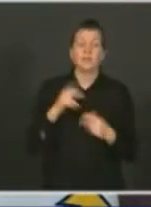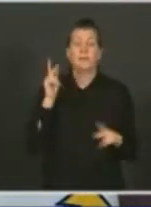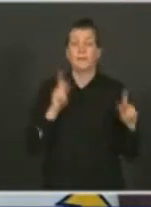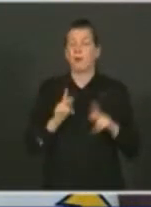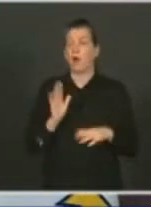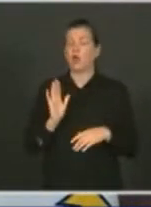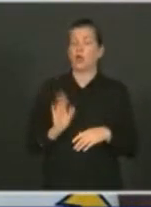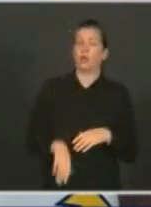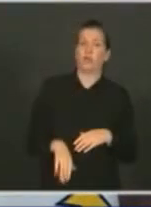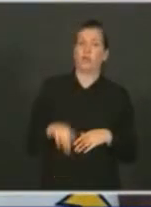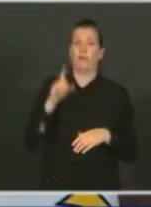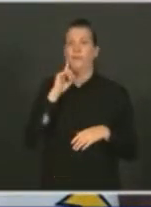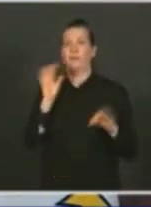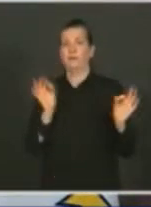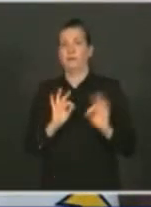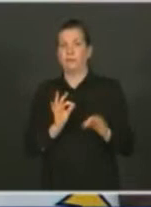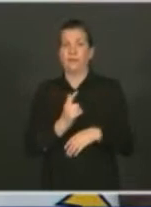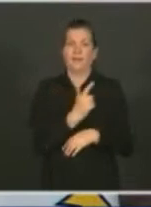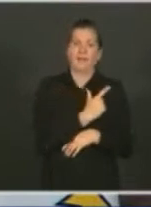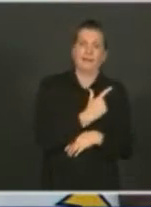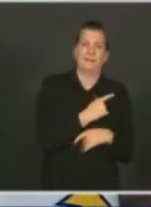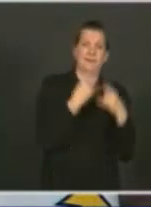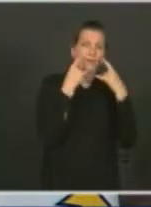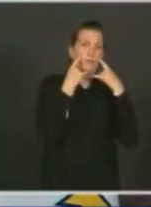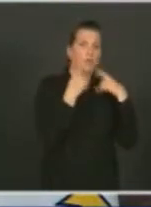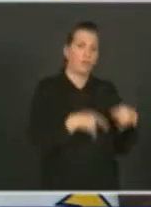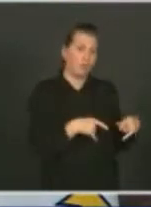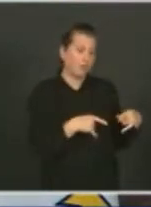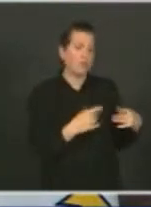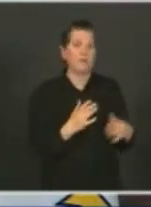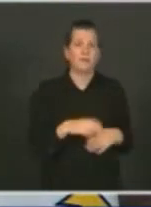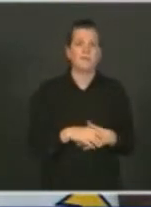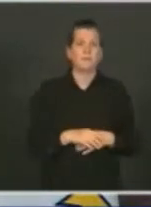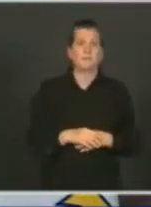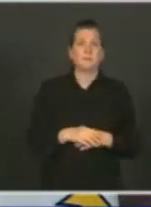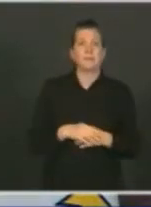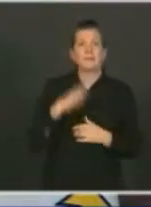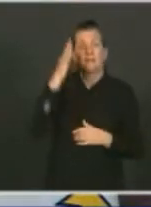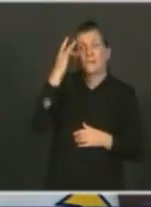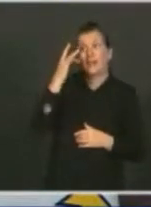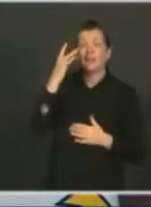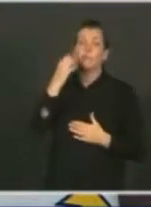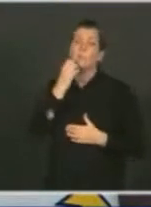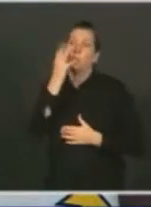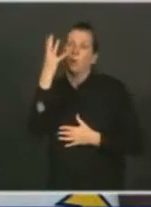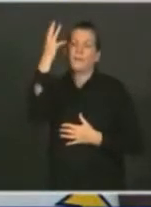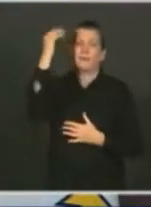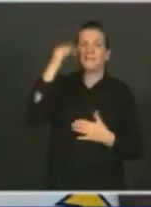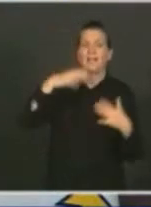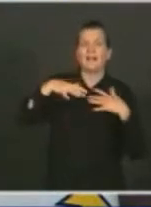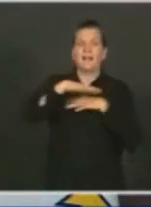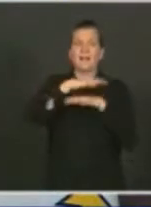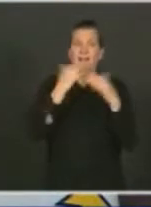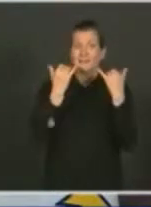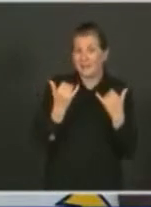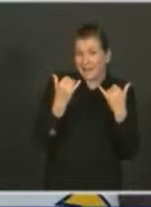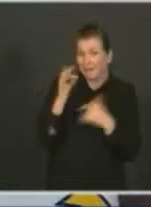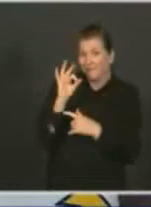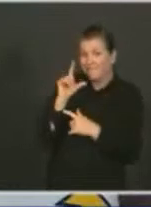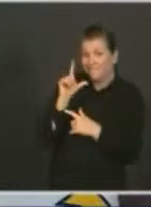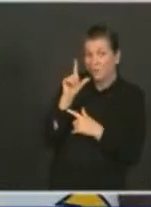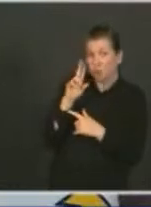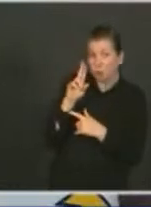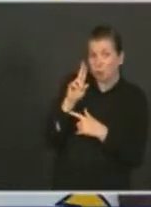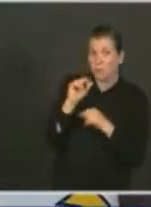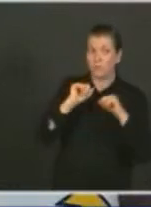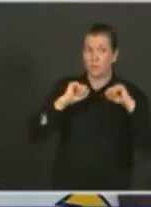season. So try to do whatever you need to do in your life with your family